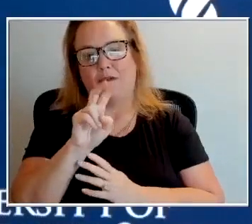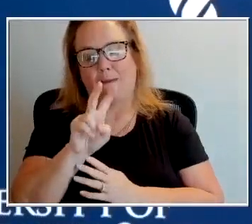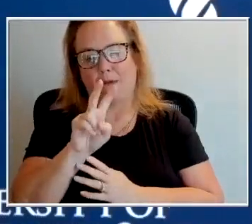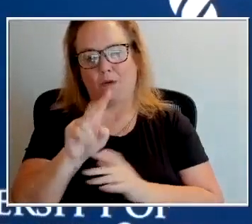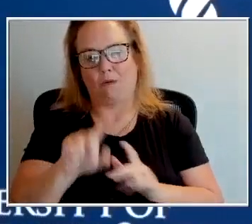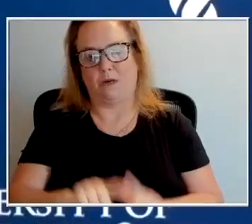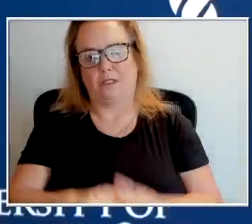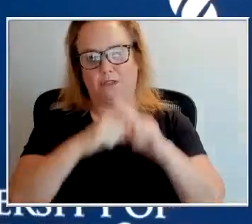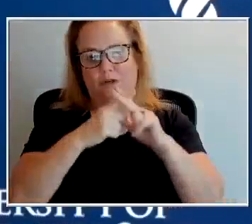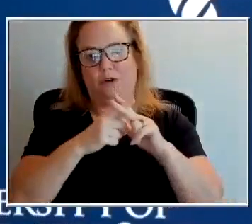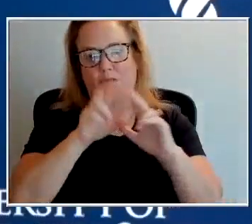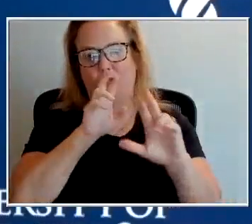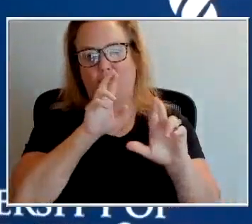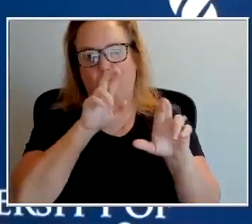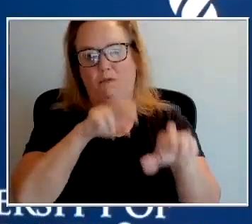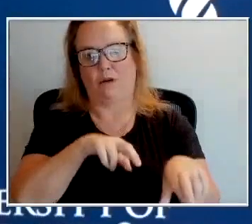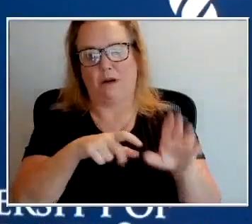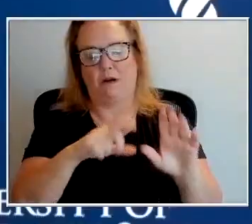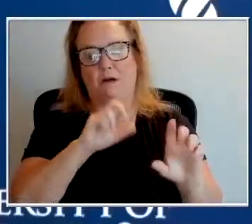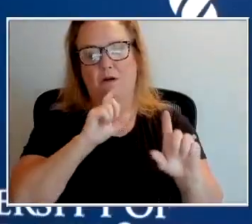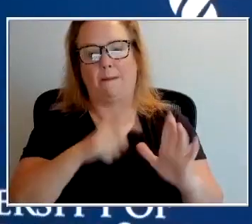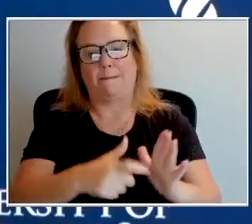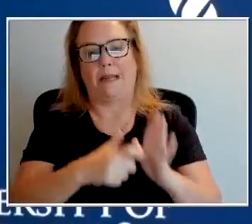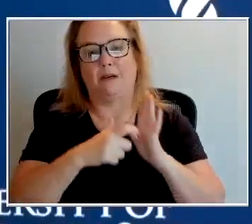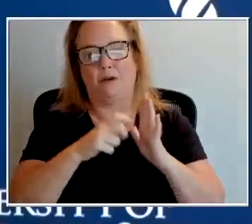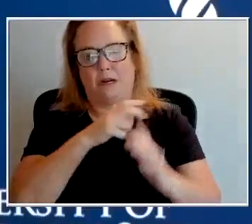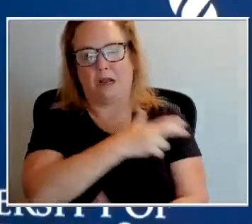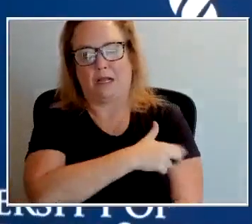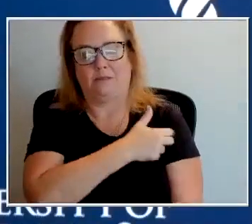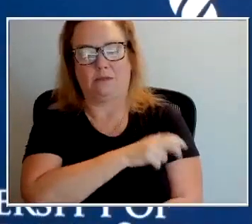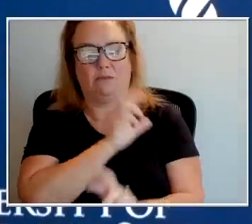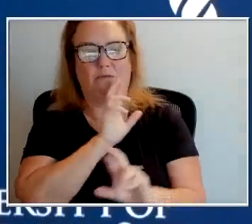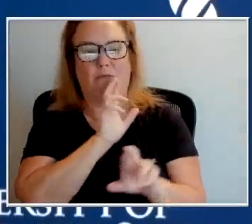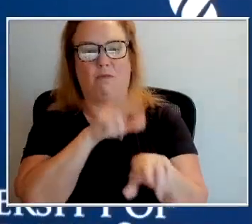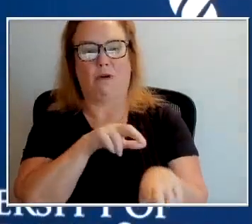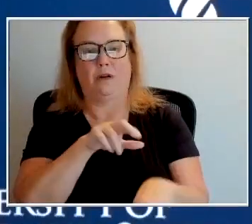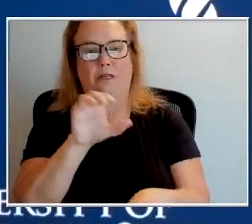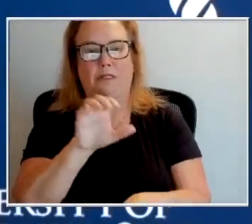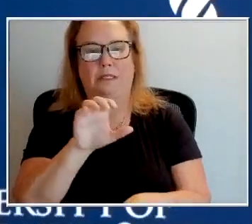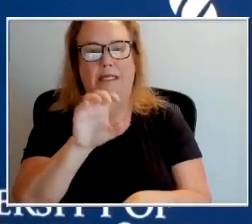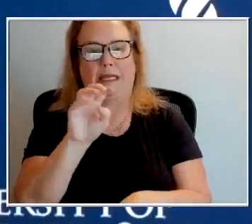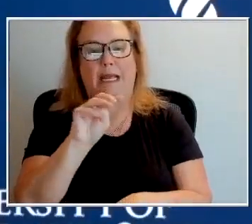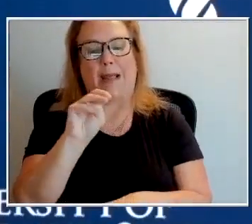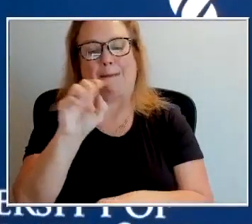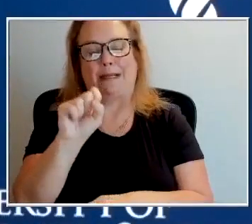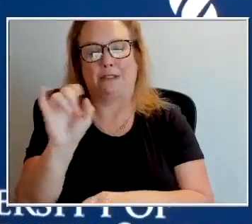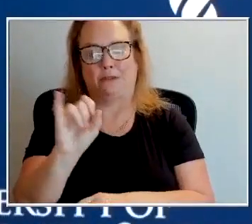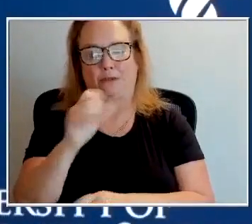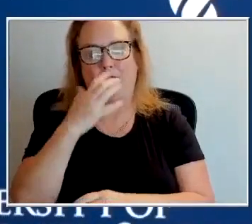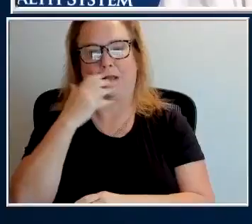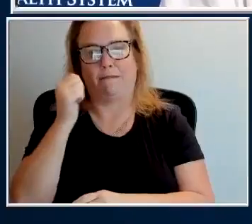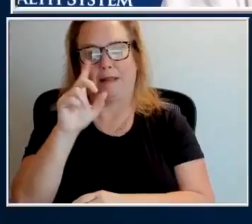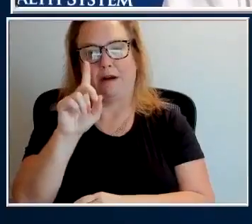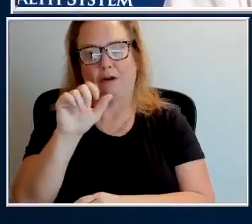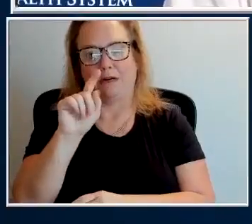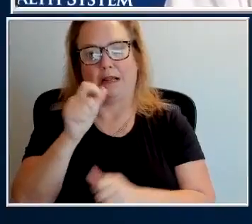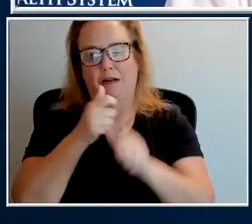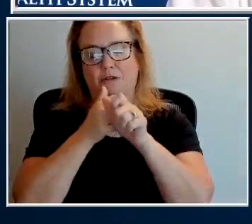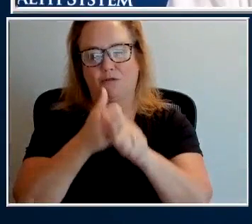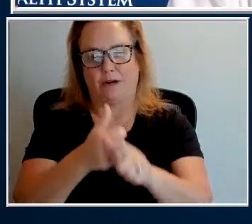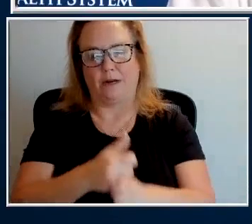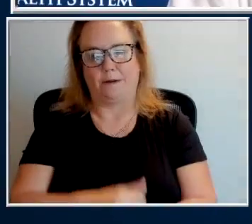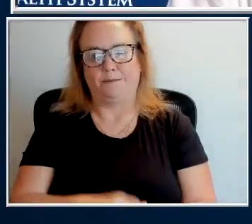start reporting hospitals are now mandatory reporting to CMS as well. So we'll have a lot better data to track as well. So as the new